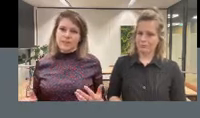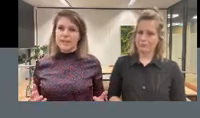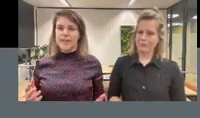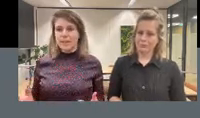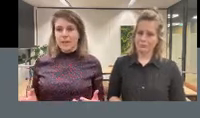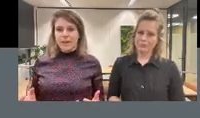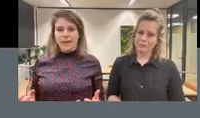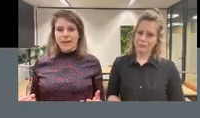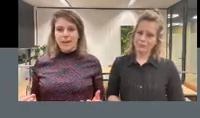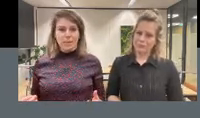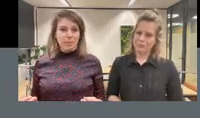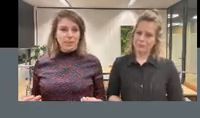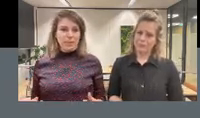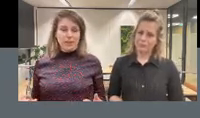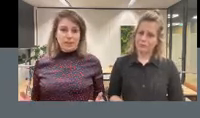PTSD